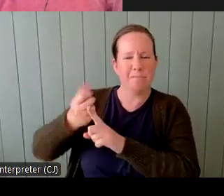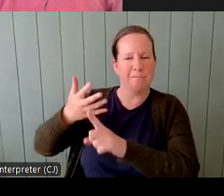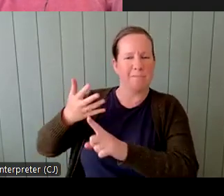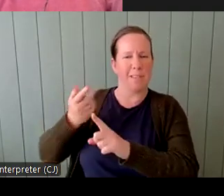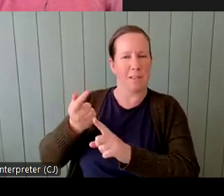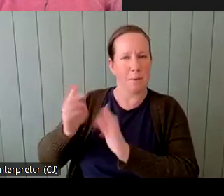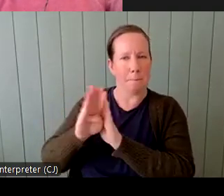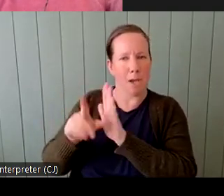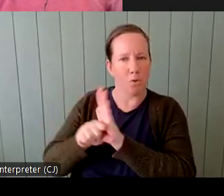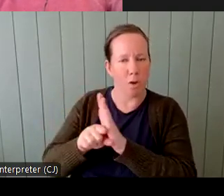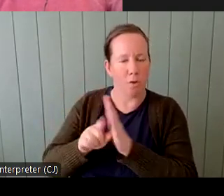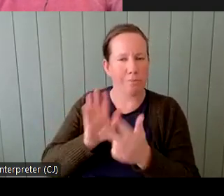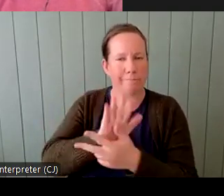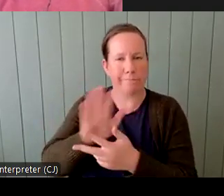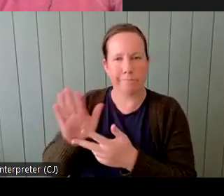be really